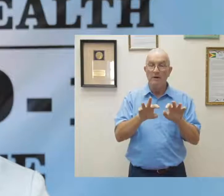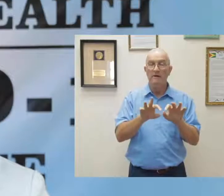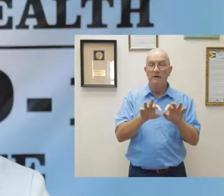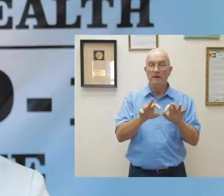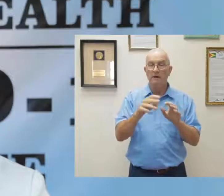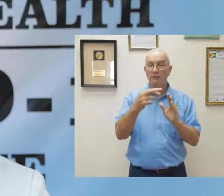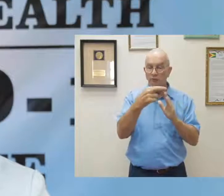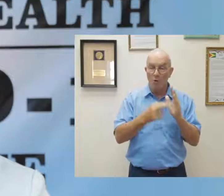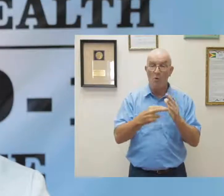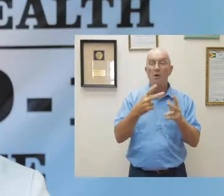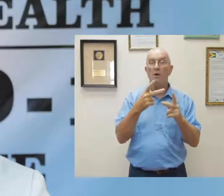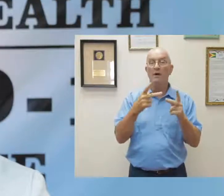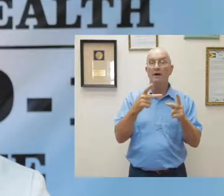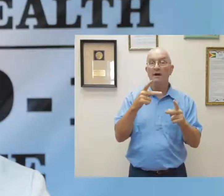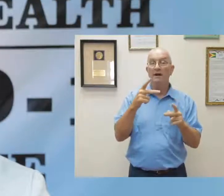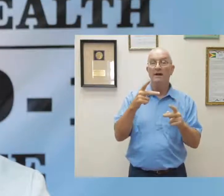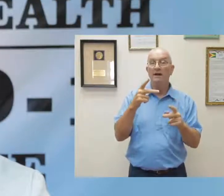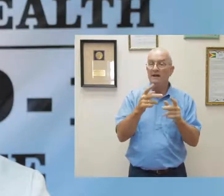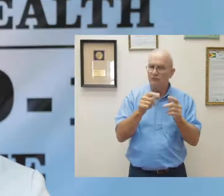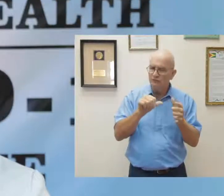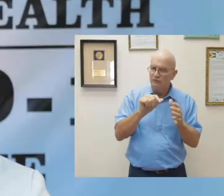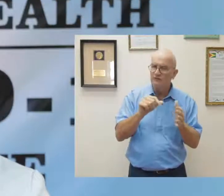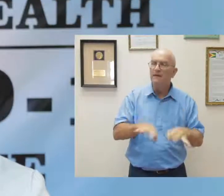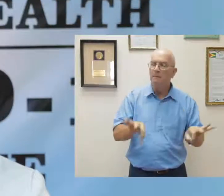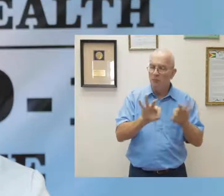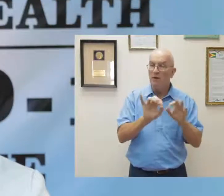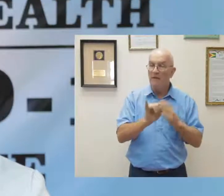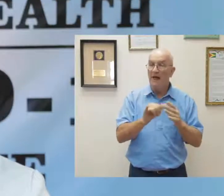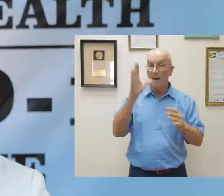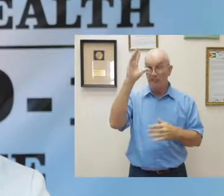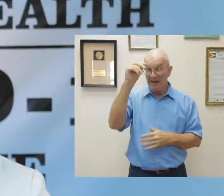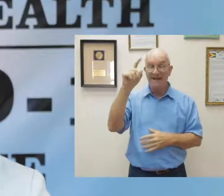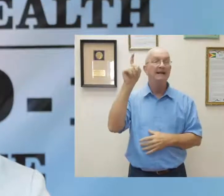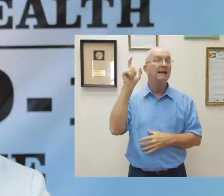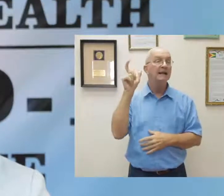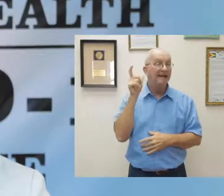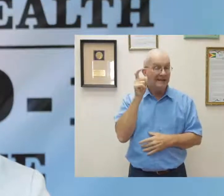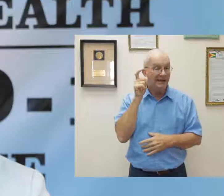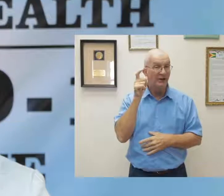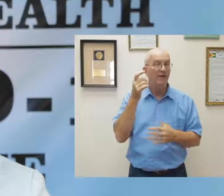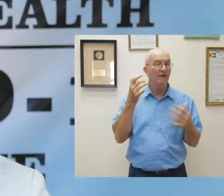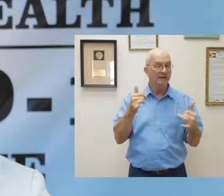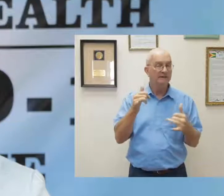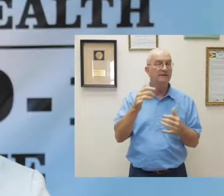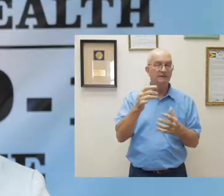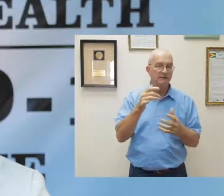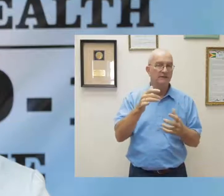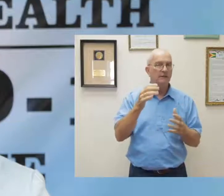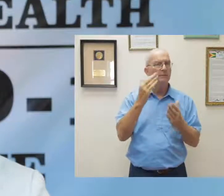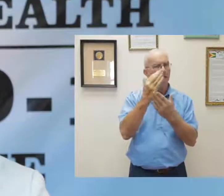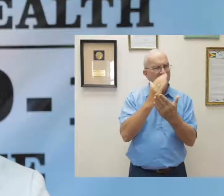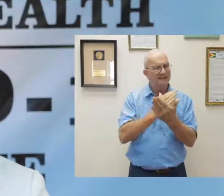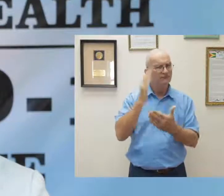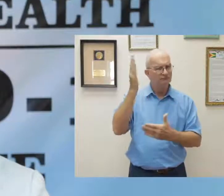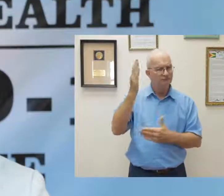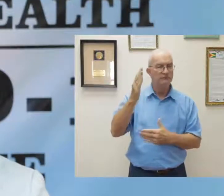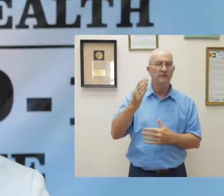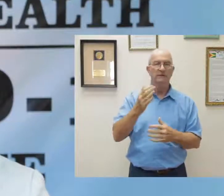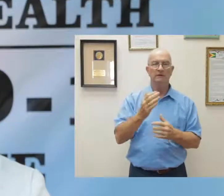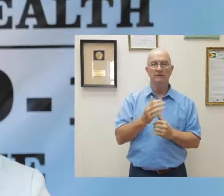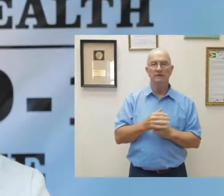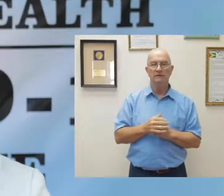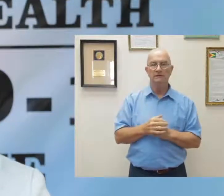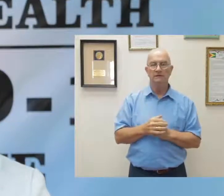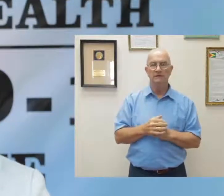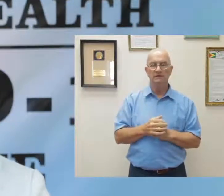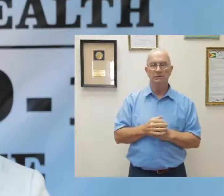and it is imperative that our men hear this appeal from all quarters.